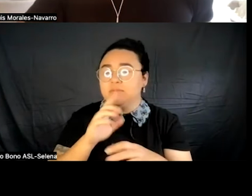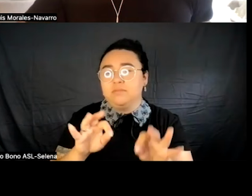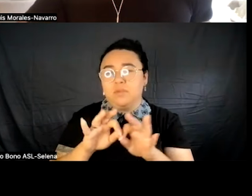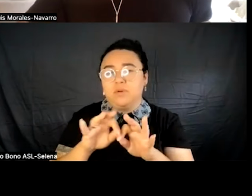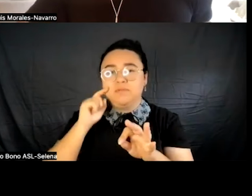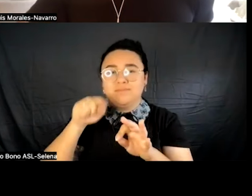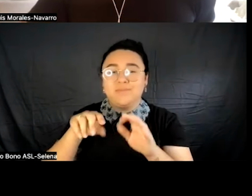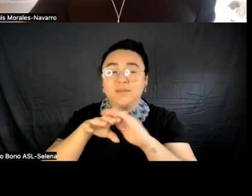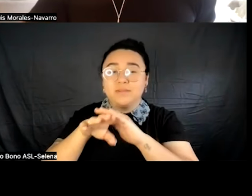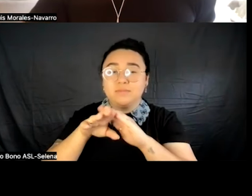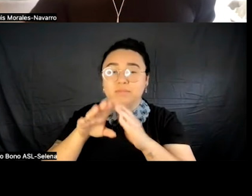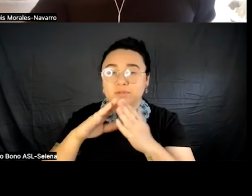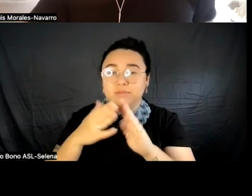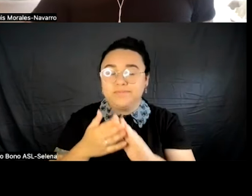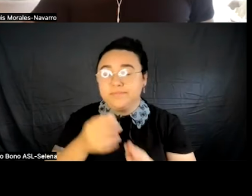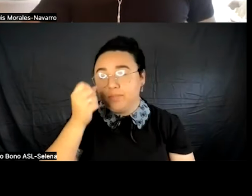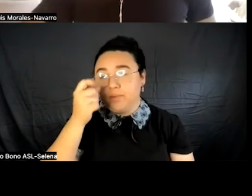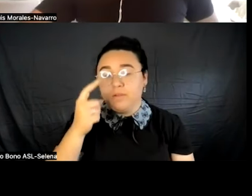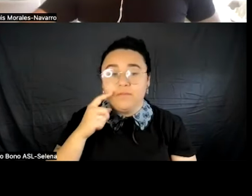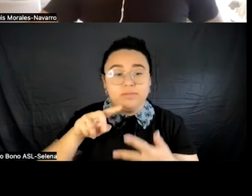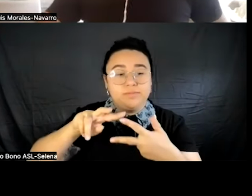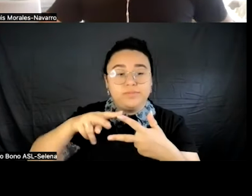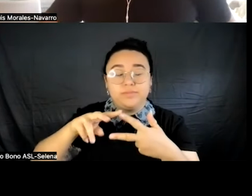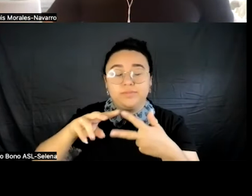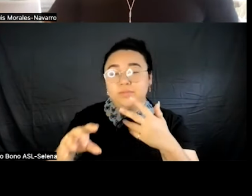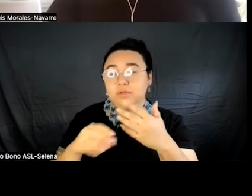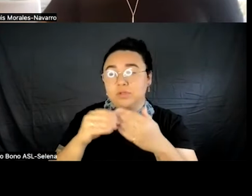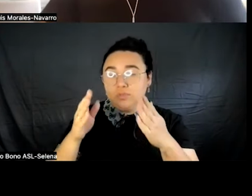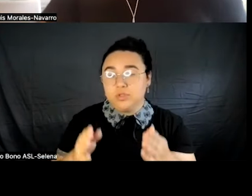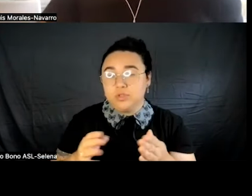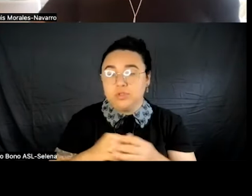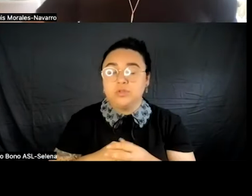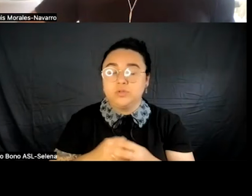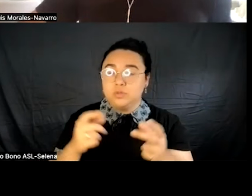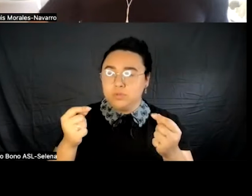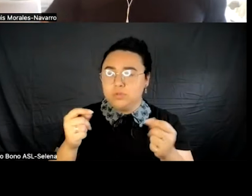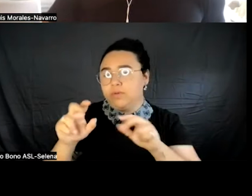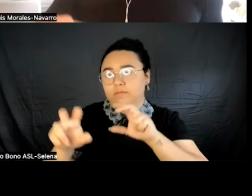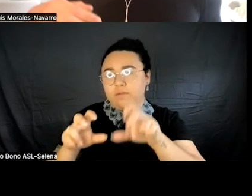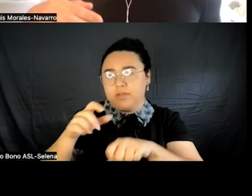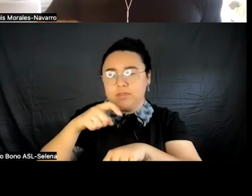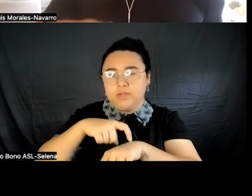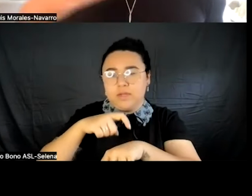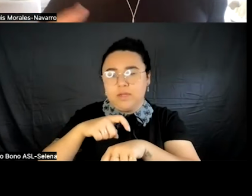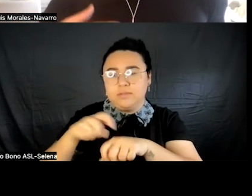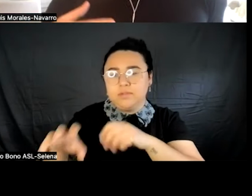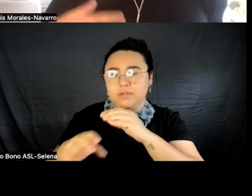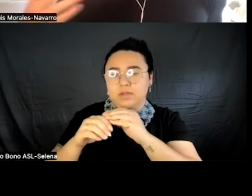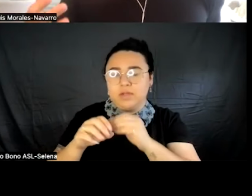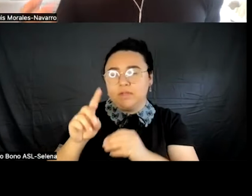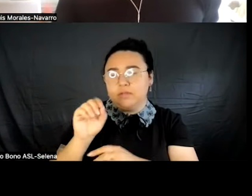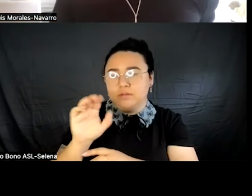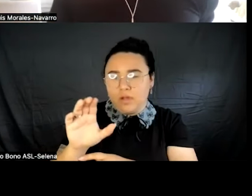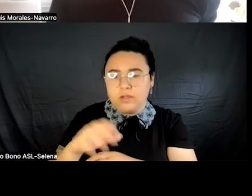So for contributors, one of the things that we did is we invested some time adding documentation